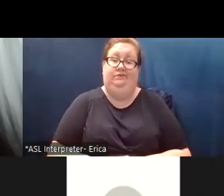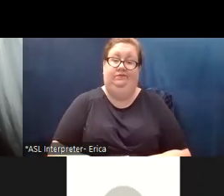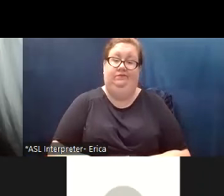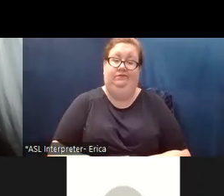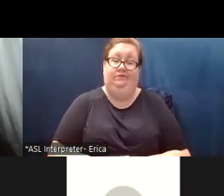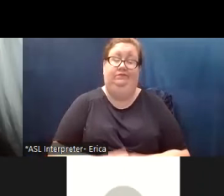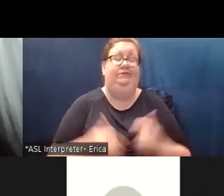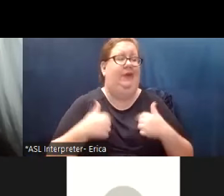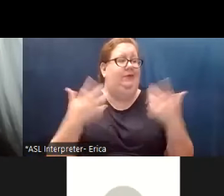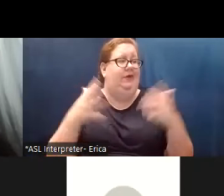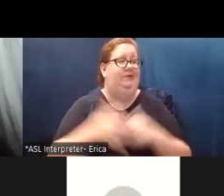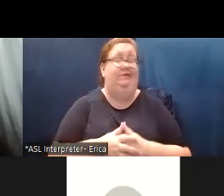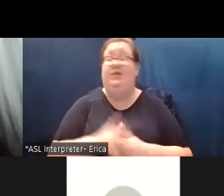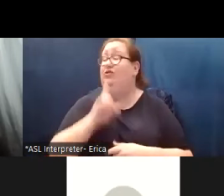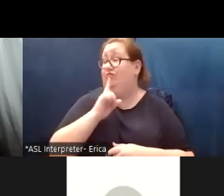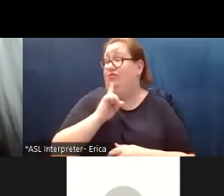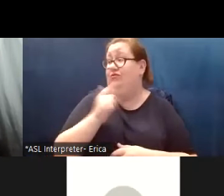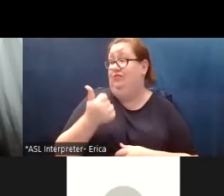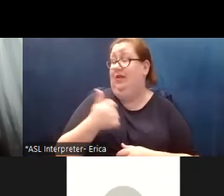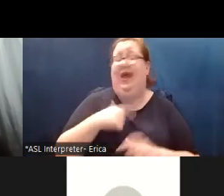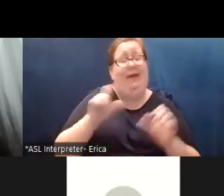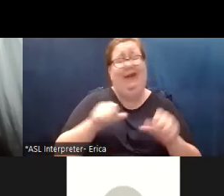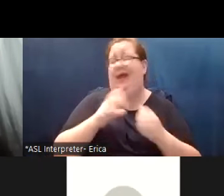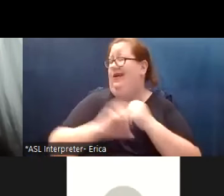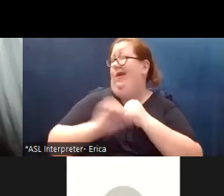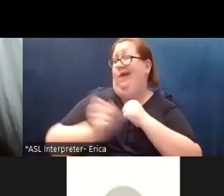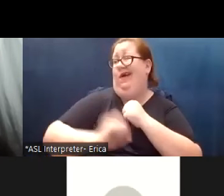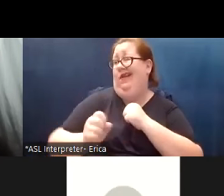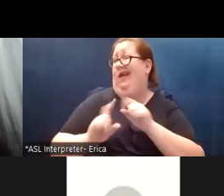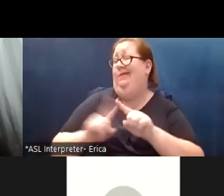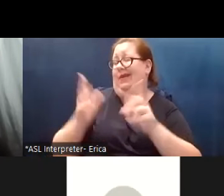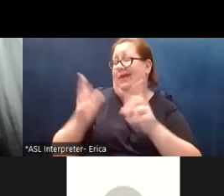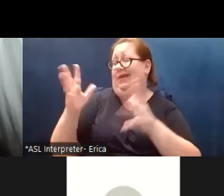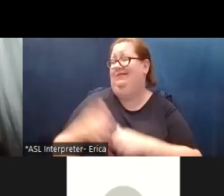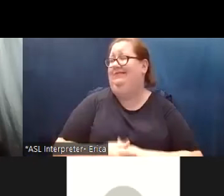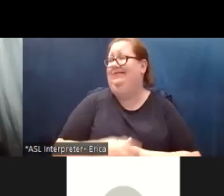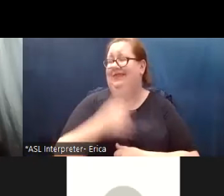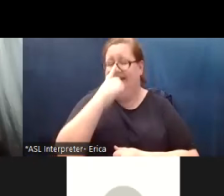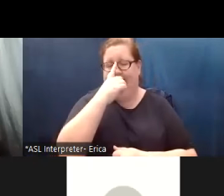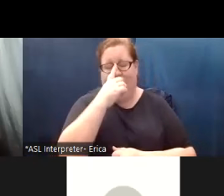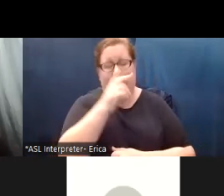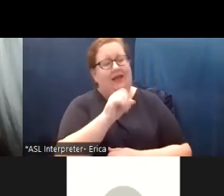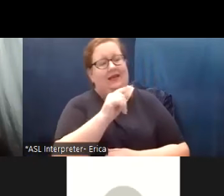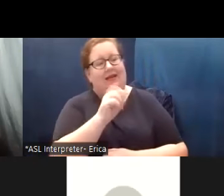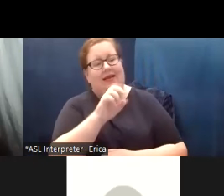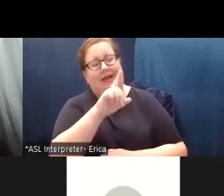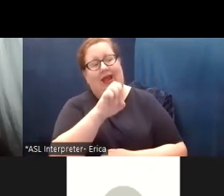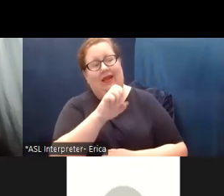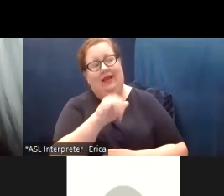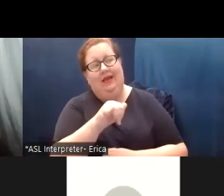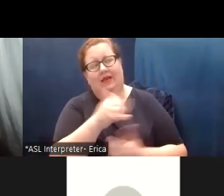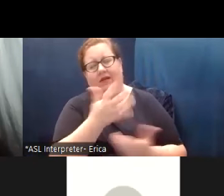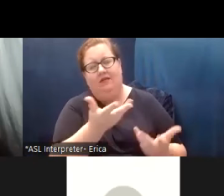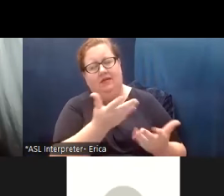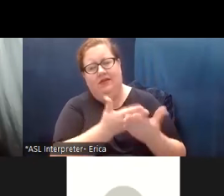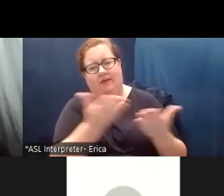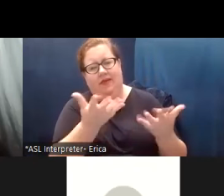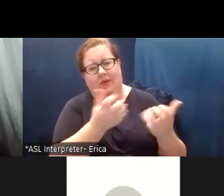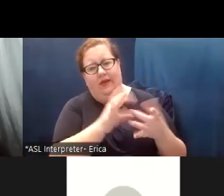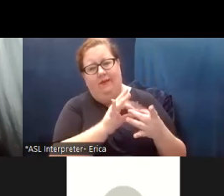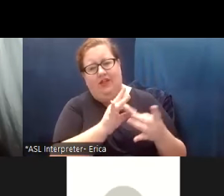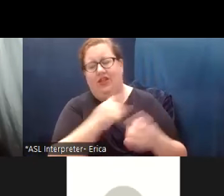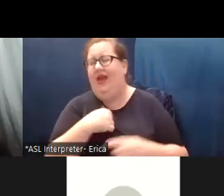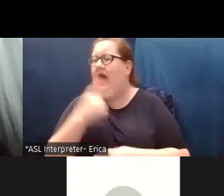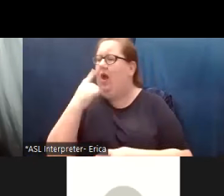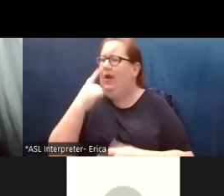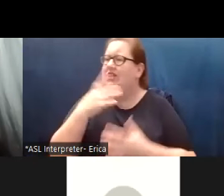I'm done. Yeah, so true. I could go on all night. I'm done. Natalie, was there something else you wanted to mention there? I just think that it's so